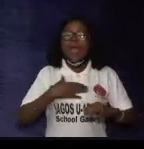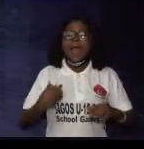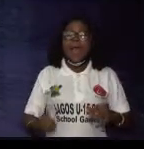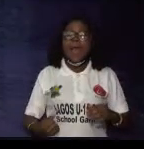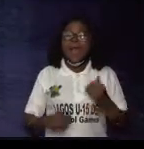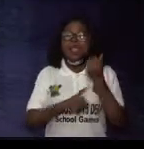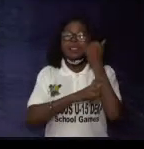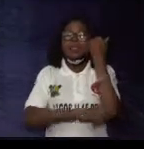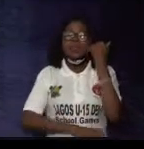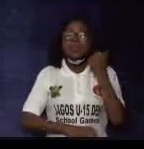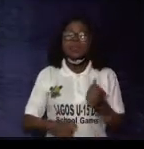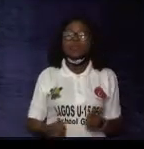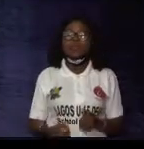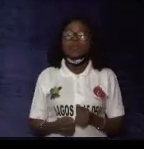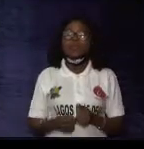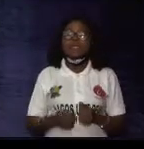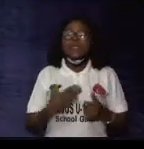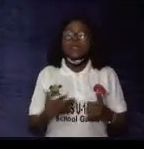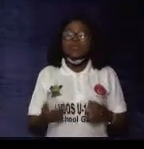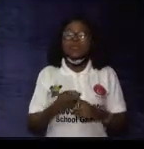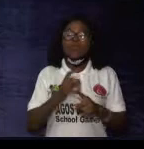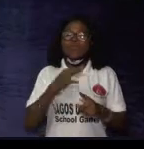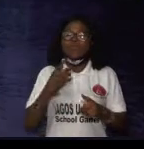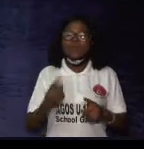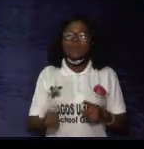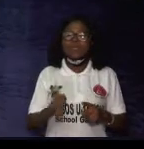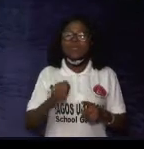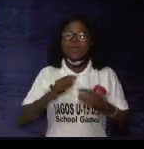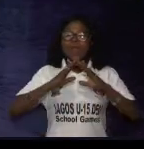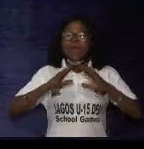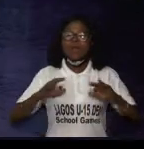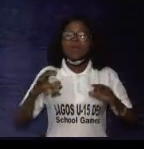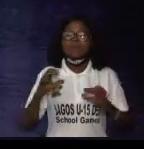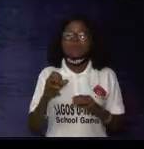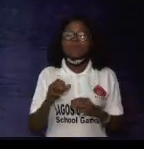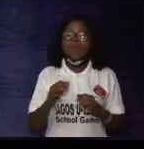and stole valuable items from that house.